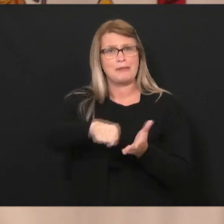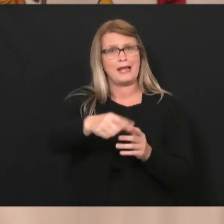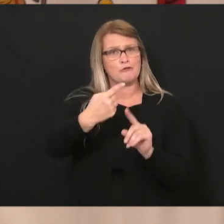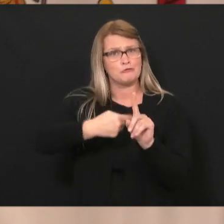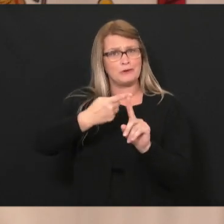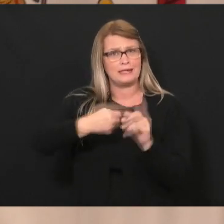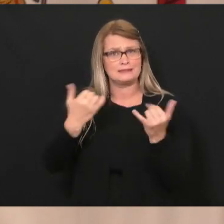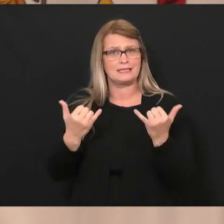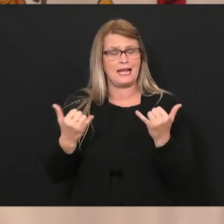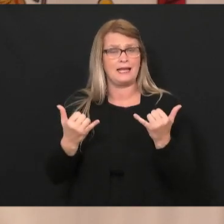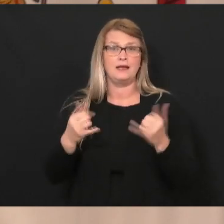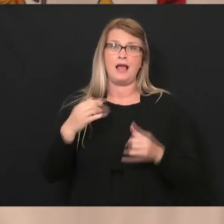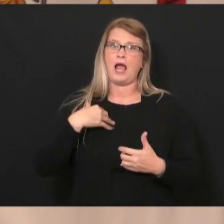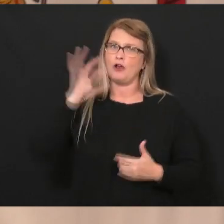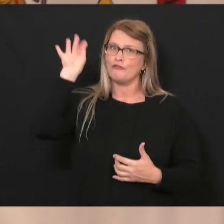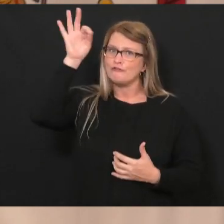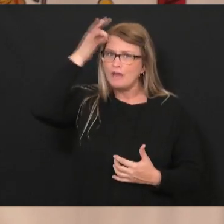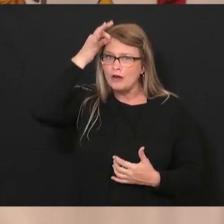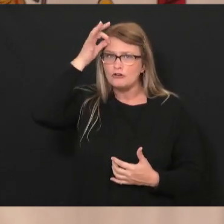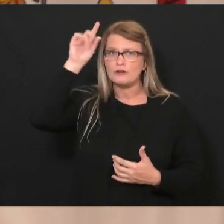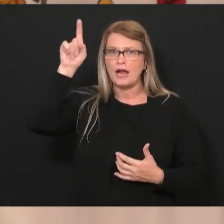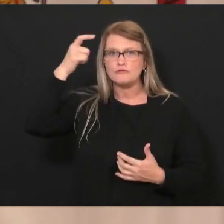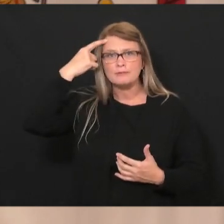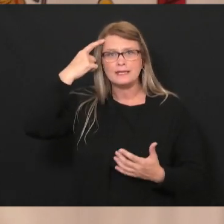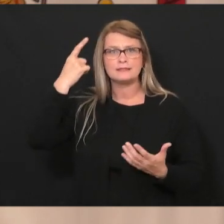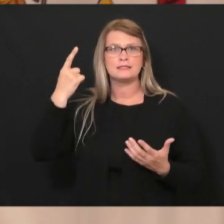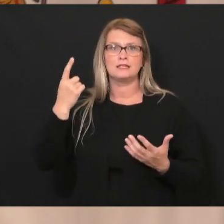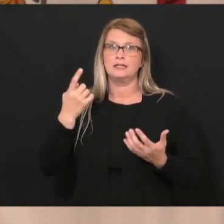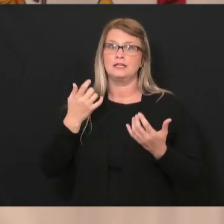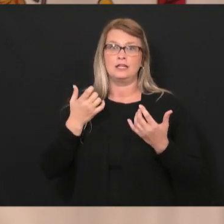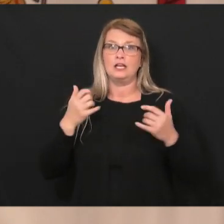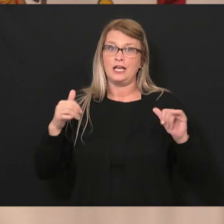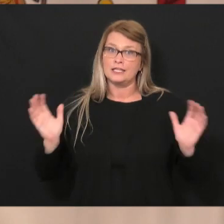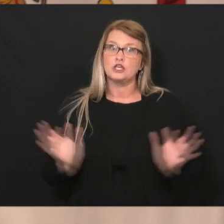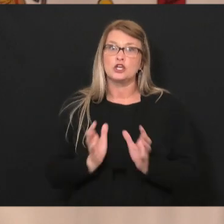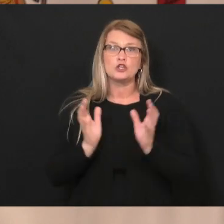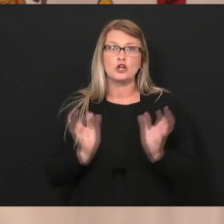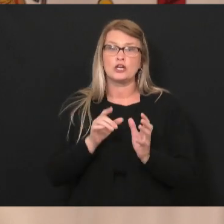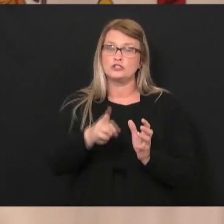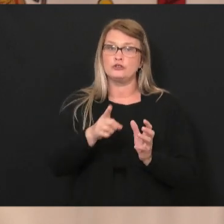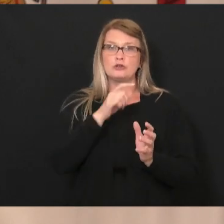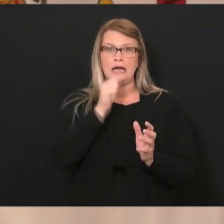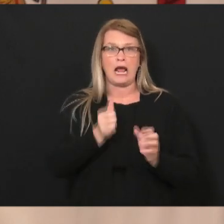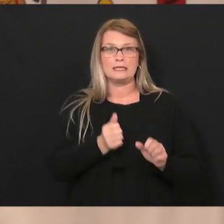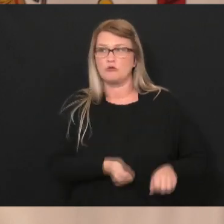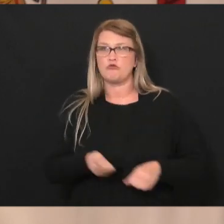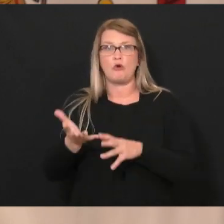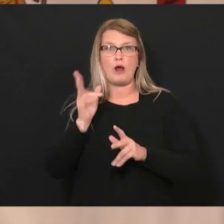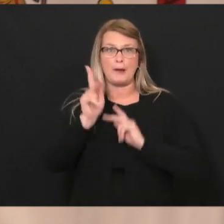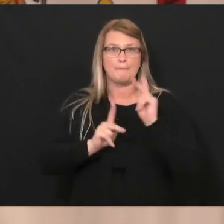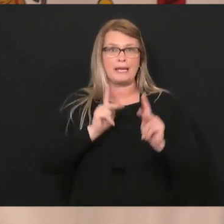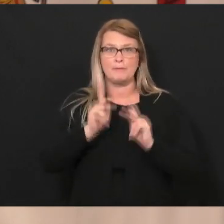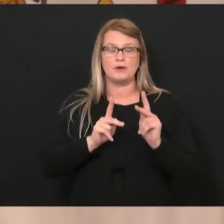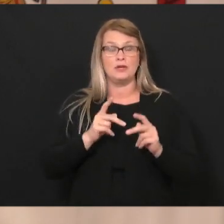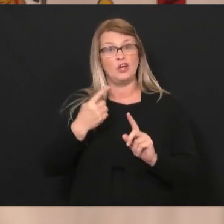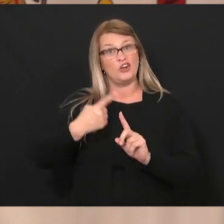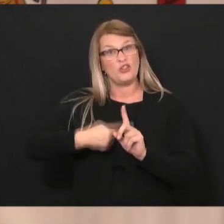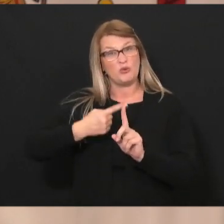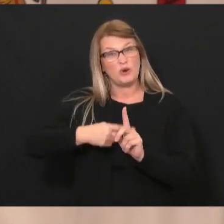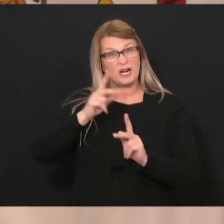federal government, I think mandated or surely encouraged you not to do that. And as far as the renters, I